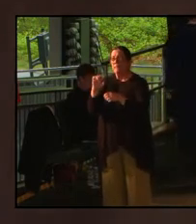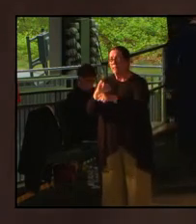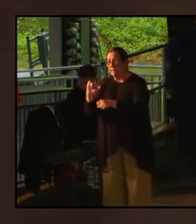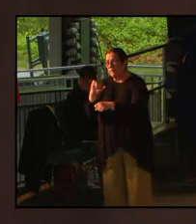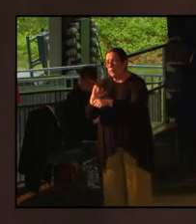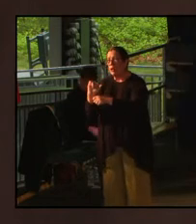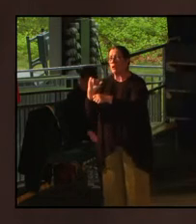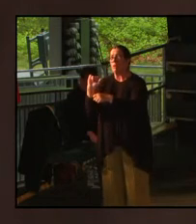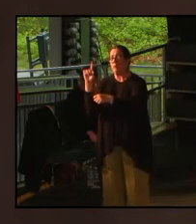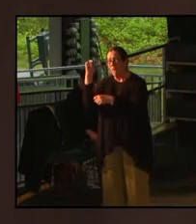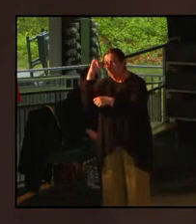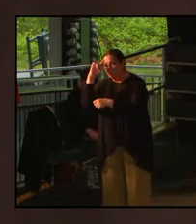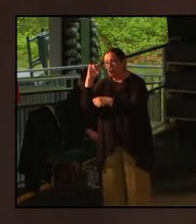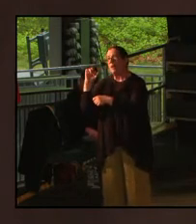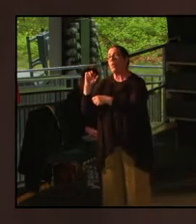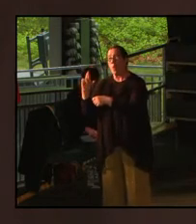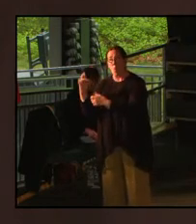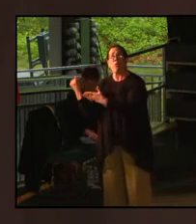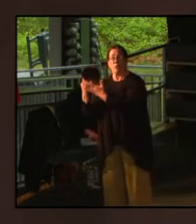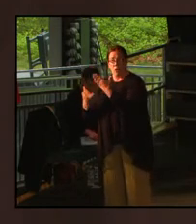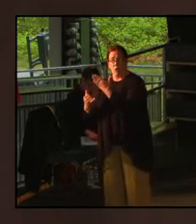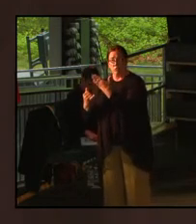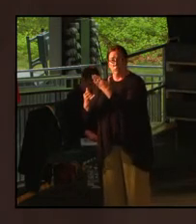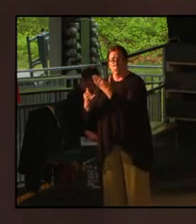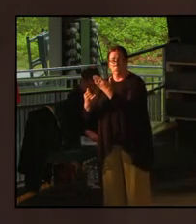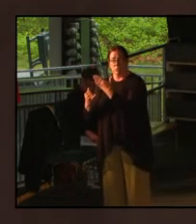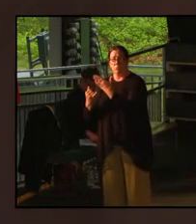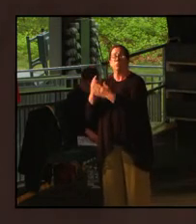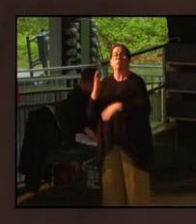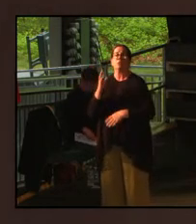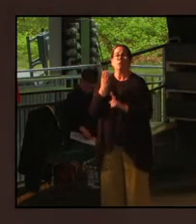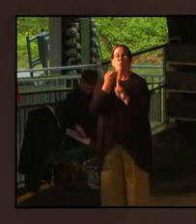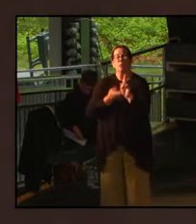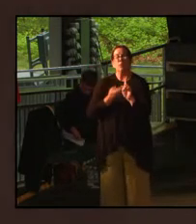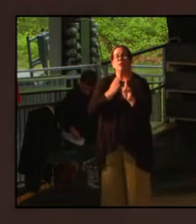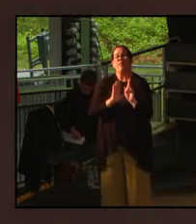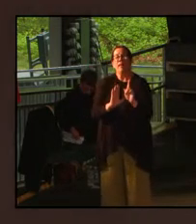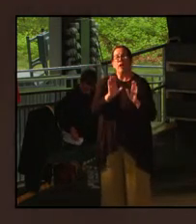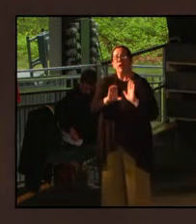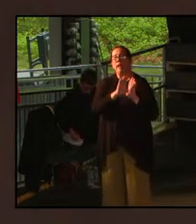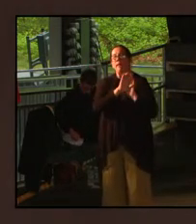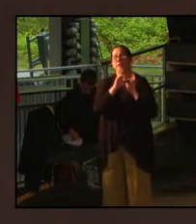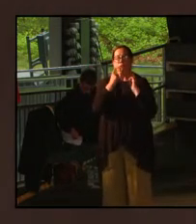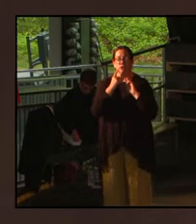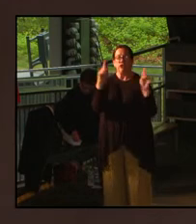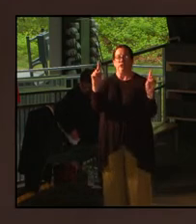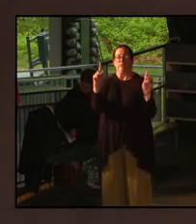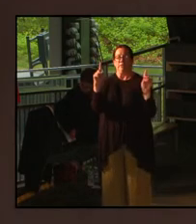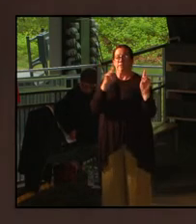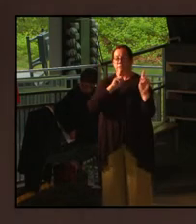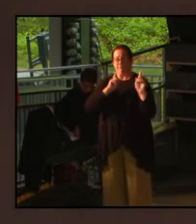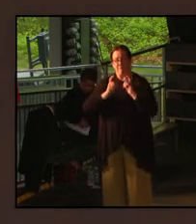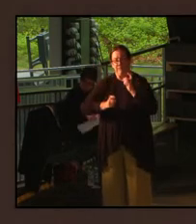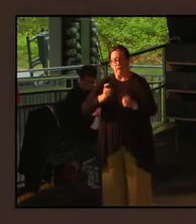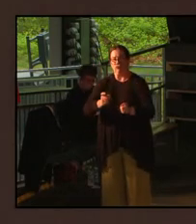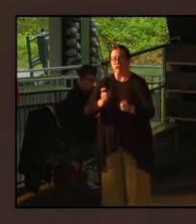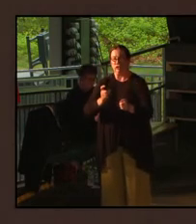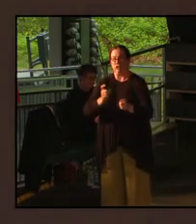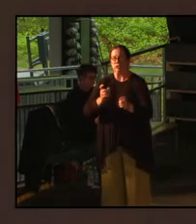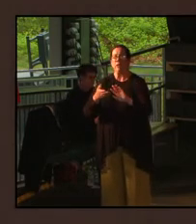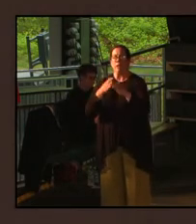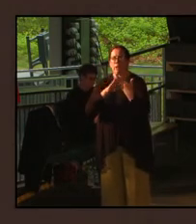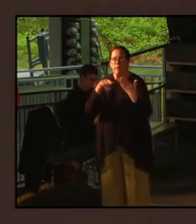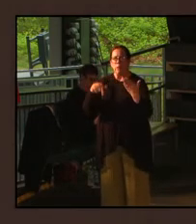labor, government, or the arts, and whose character and achievements have enriched the life of our